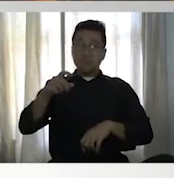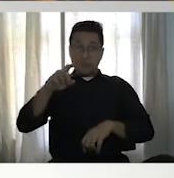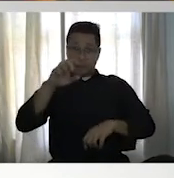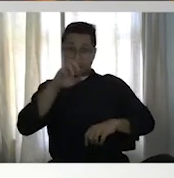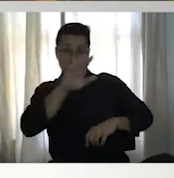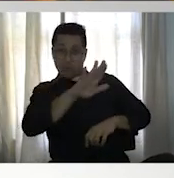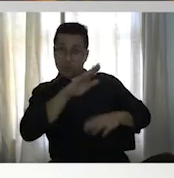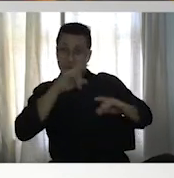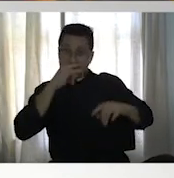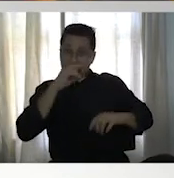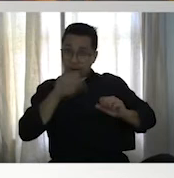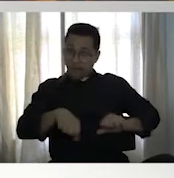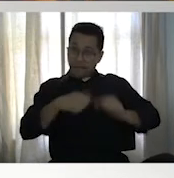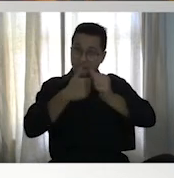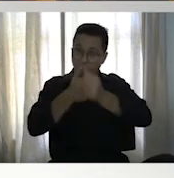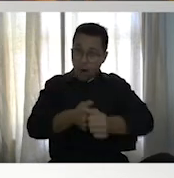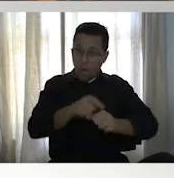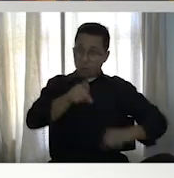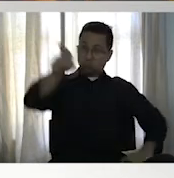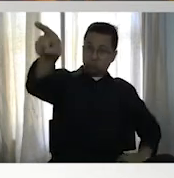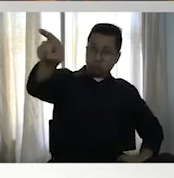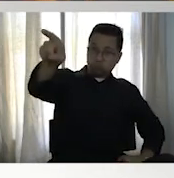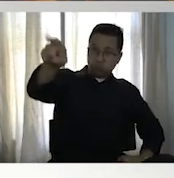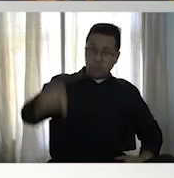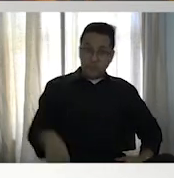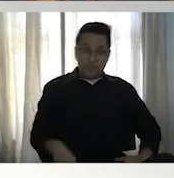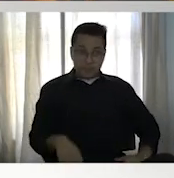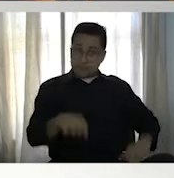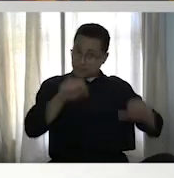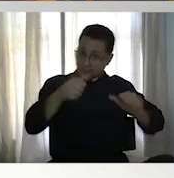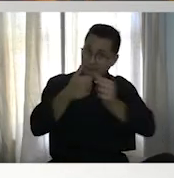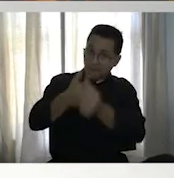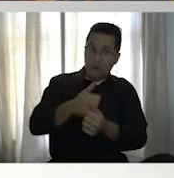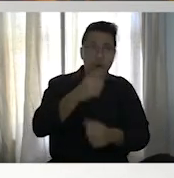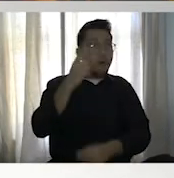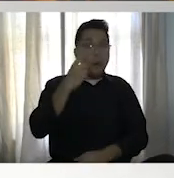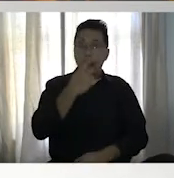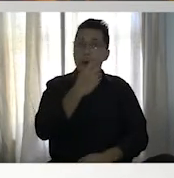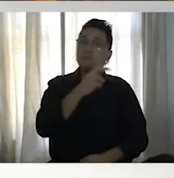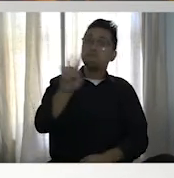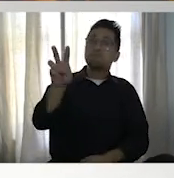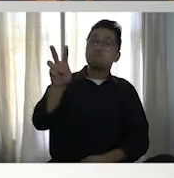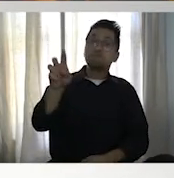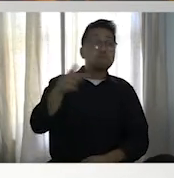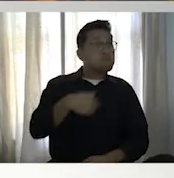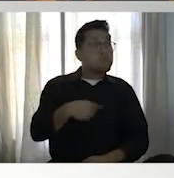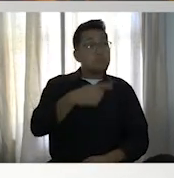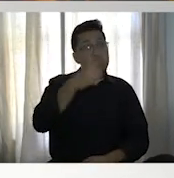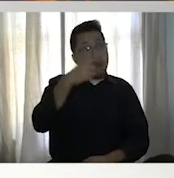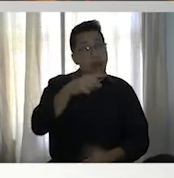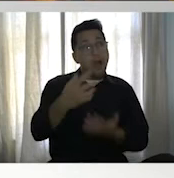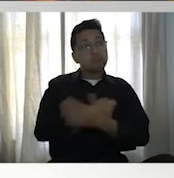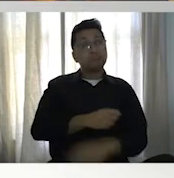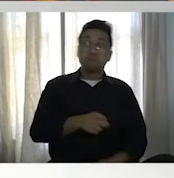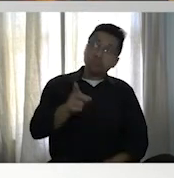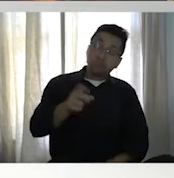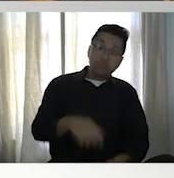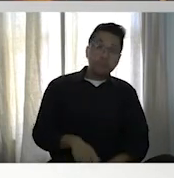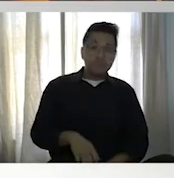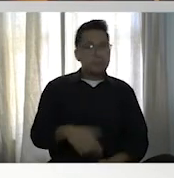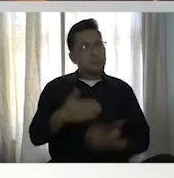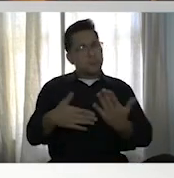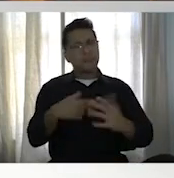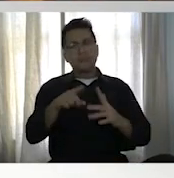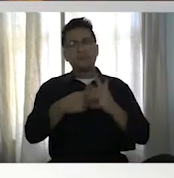child follow a point? And can he follow your gaze if you're looking there? And you may have to start very